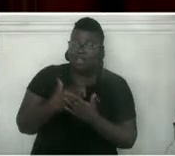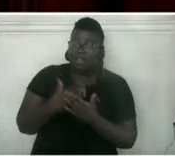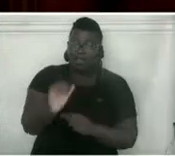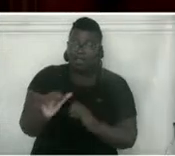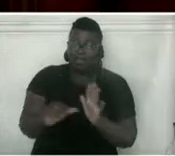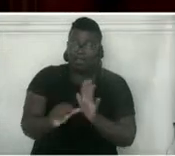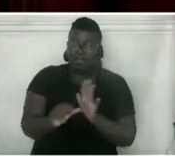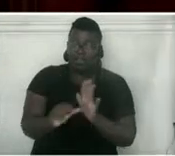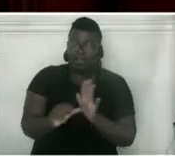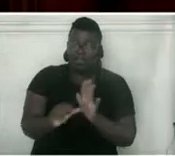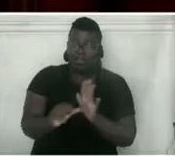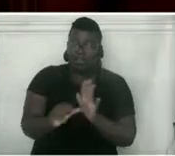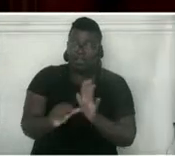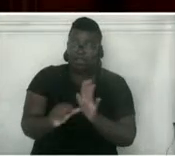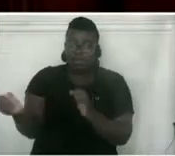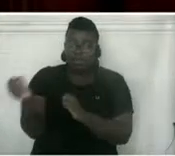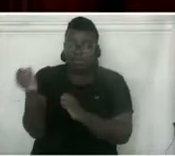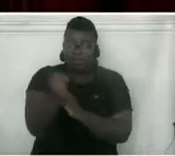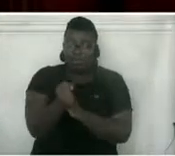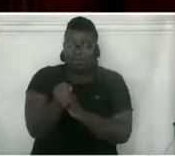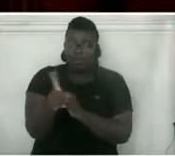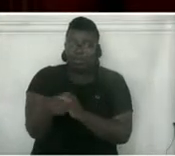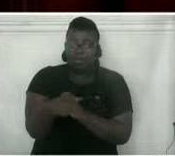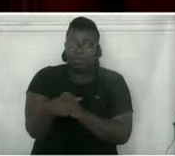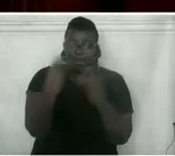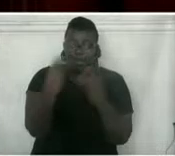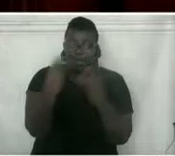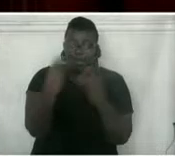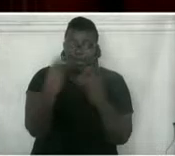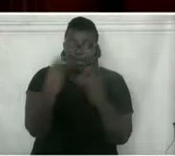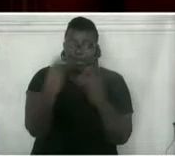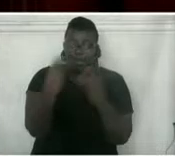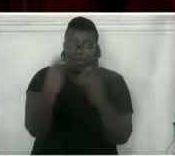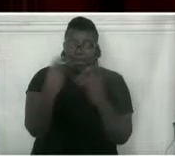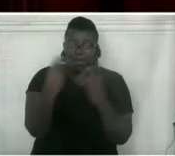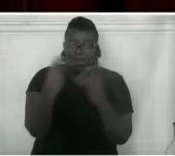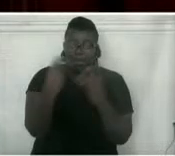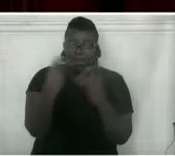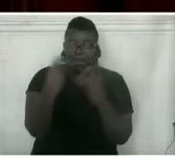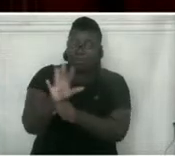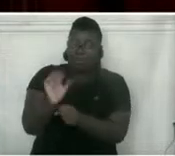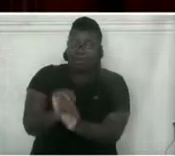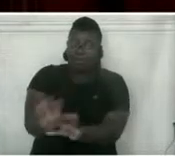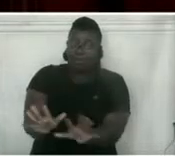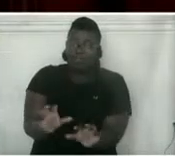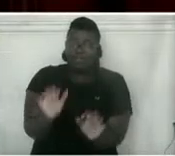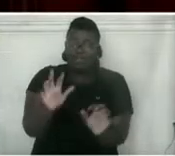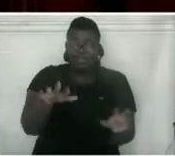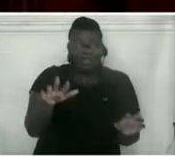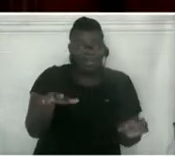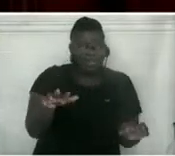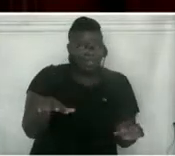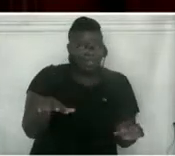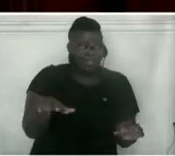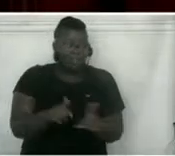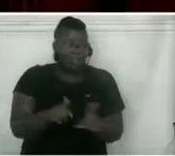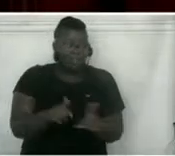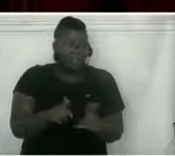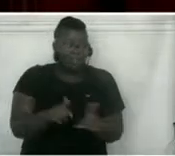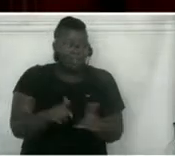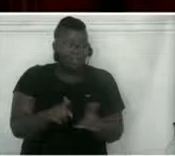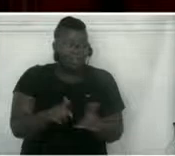critical skills so that they will be absorbed. The impact of COVID-19 and pre-existing